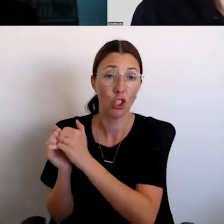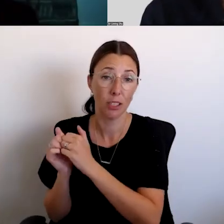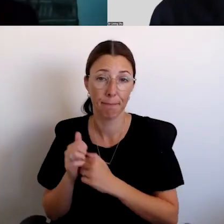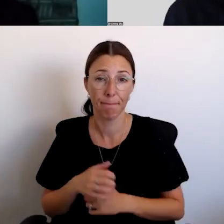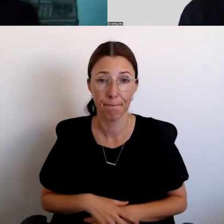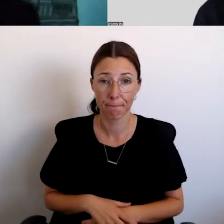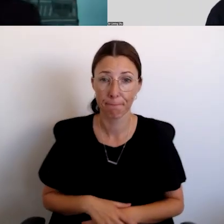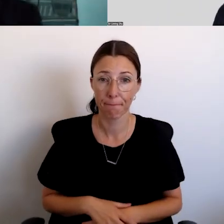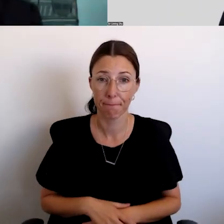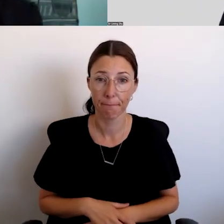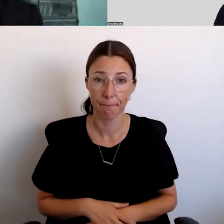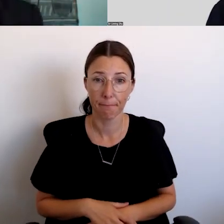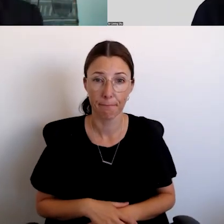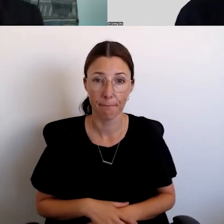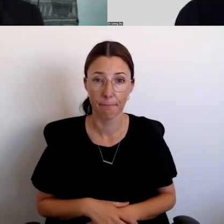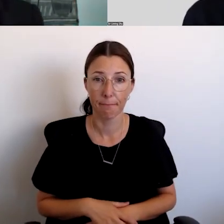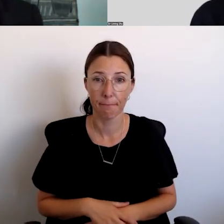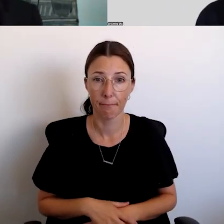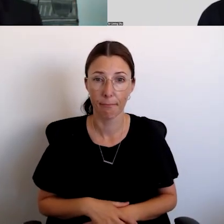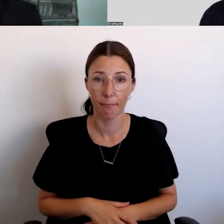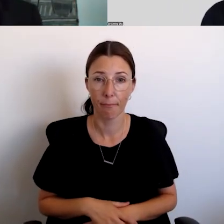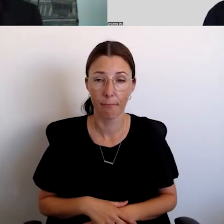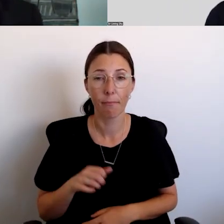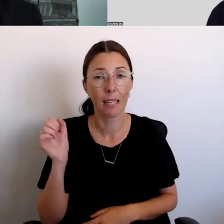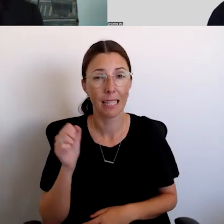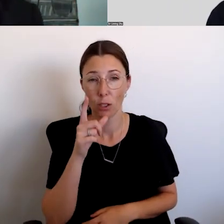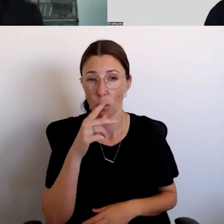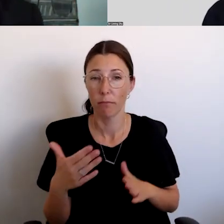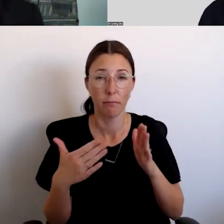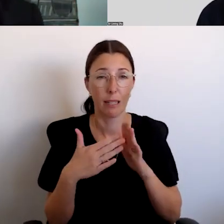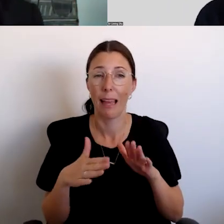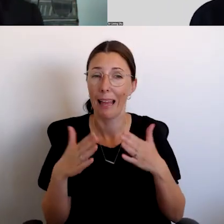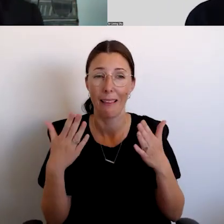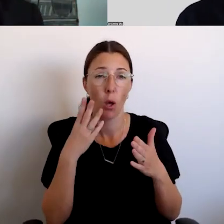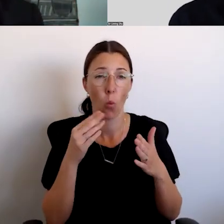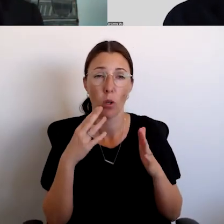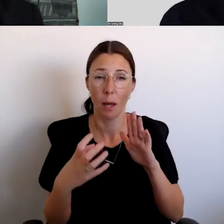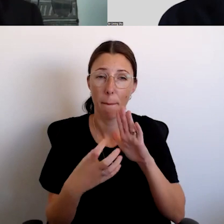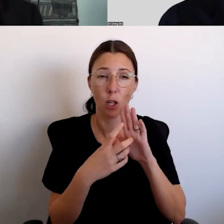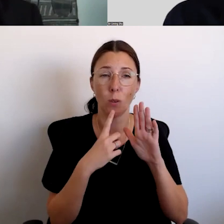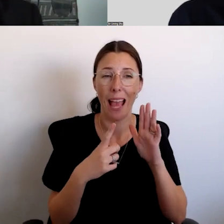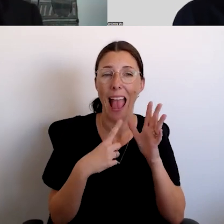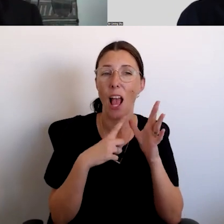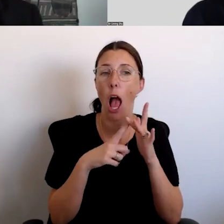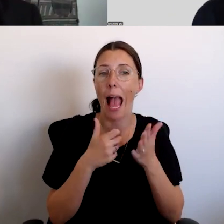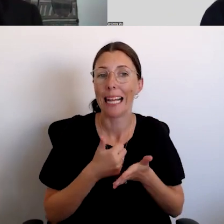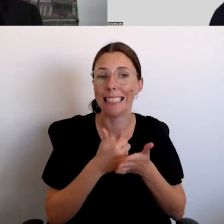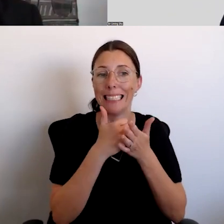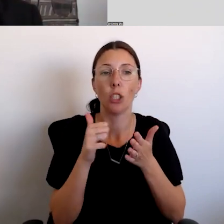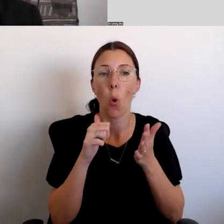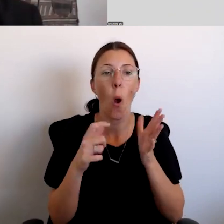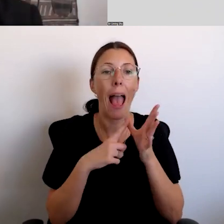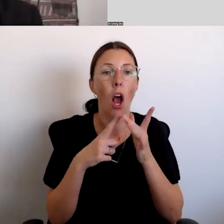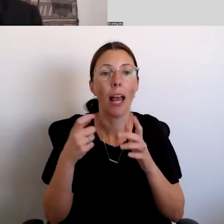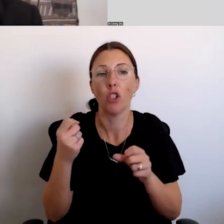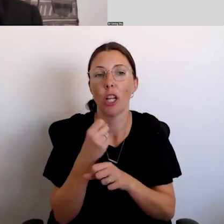you can put anything into a watermark in some way. You could say it's AI assisted or AI generated or whatever the right word. You